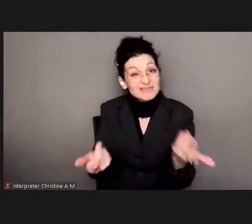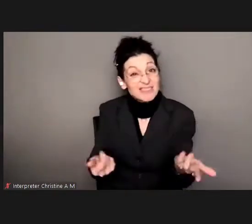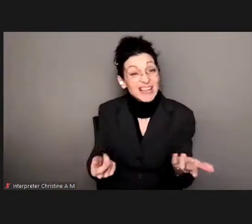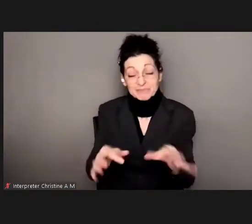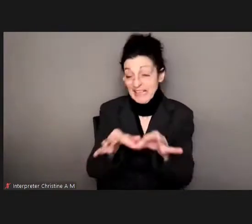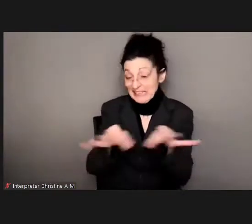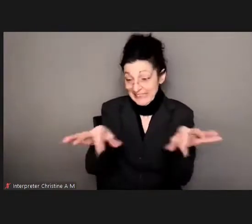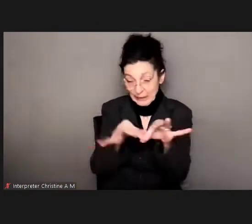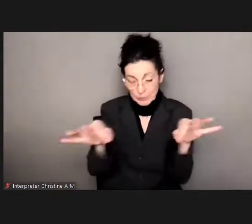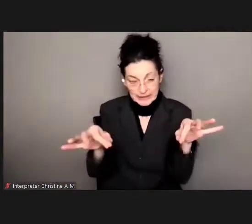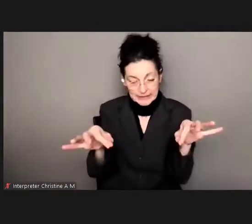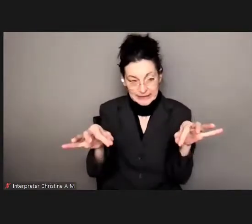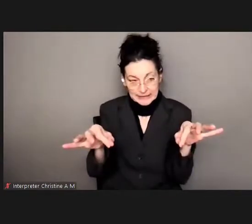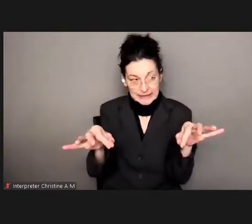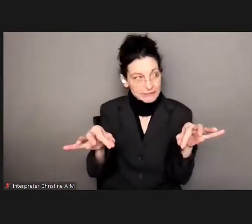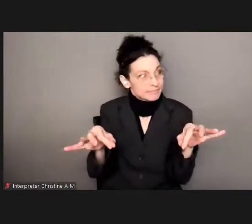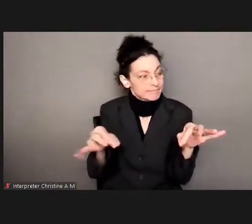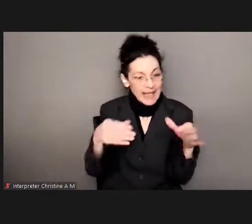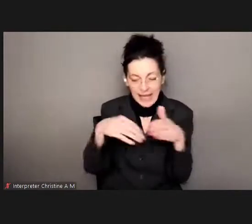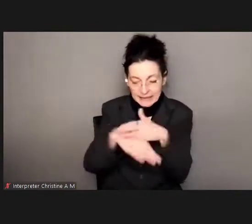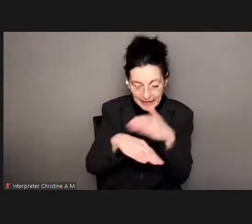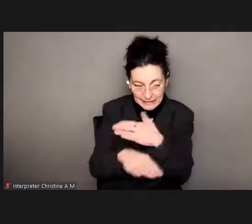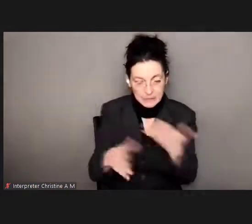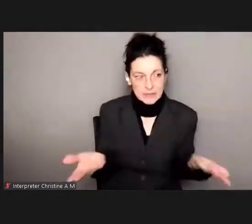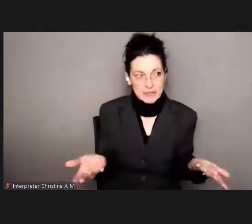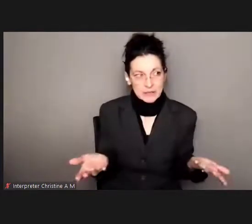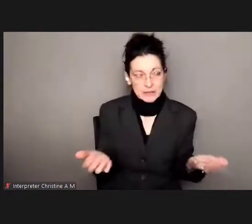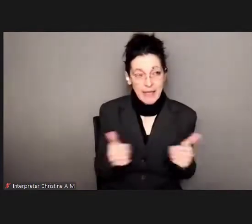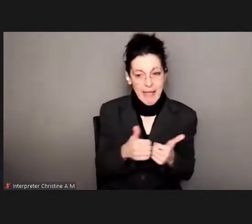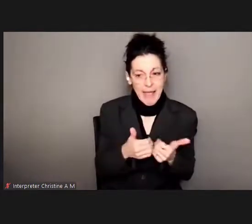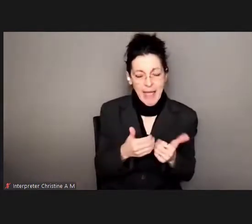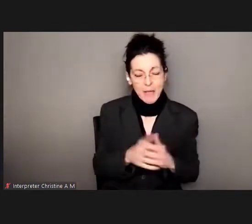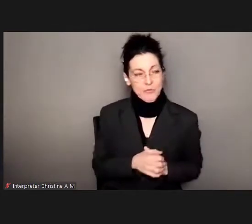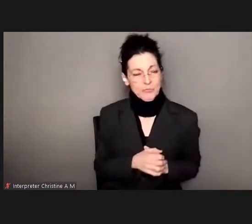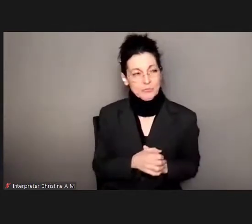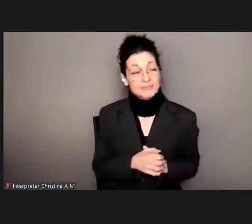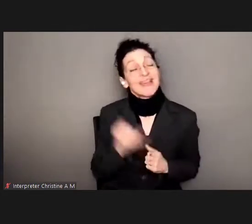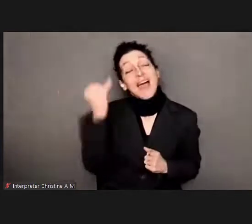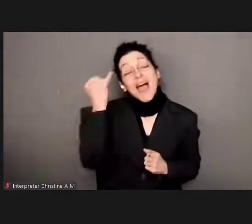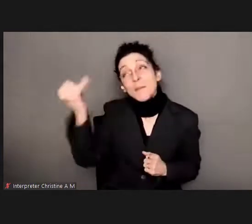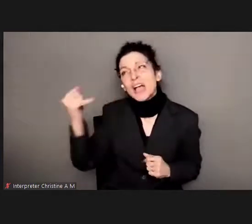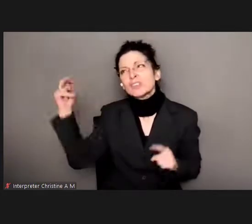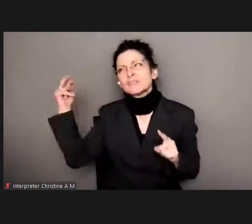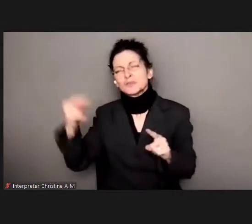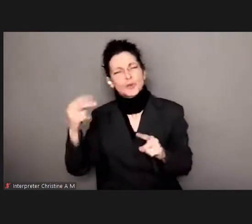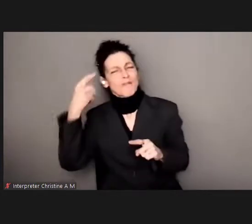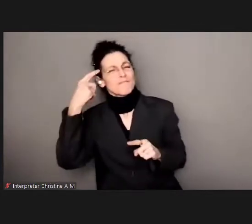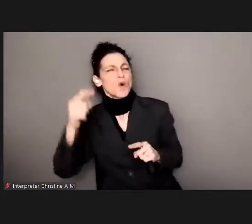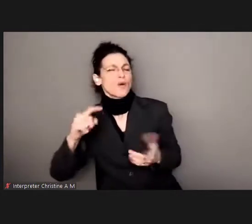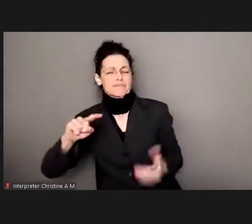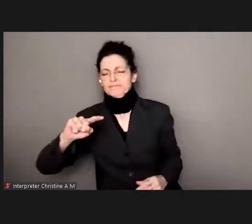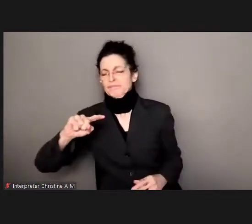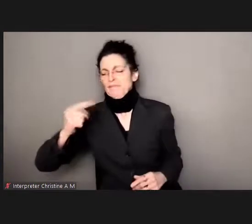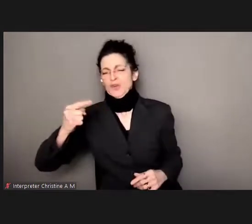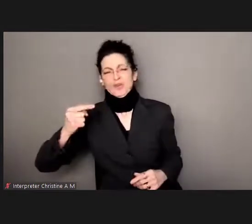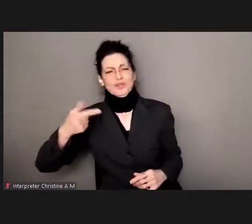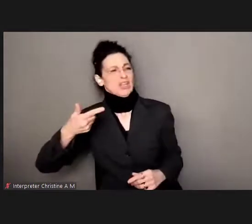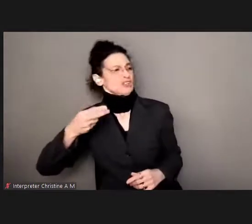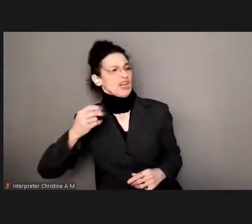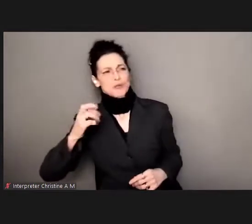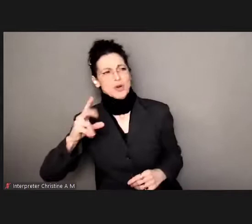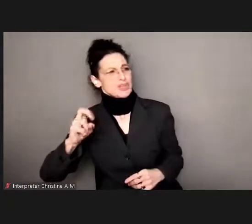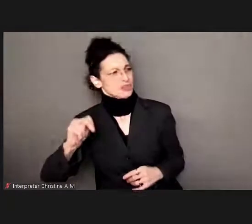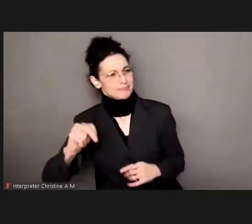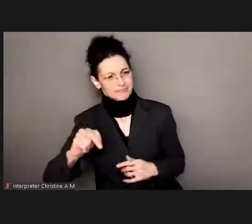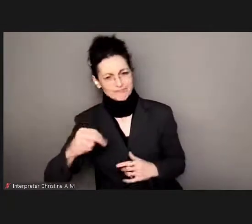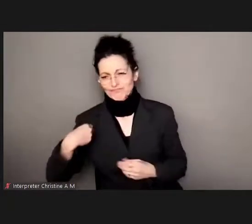or being a first generation student, or being in some other way not already attuned